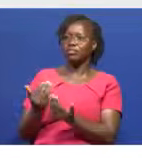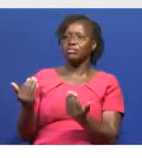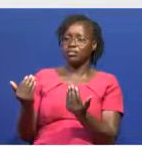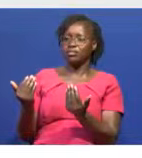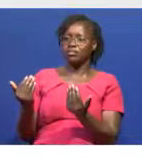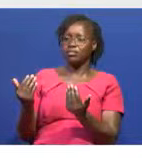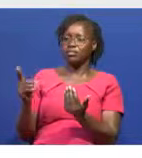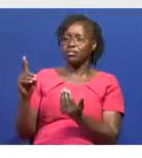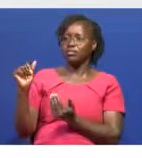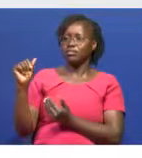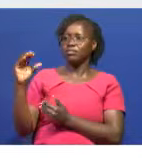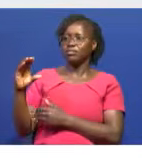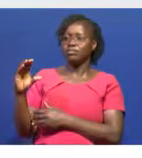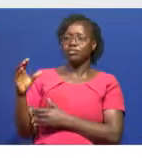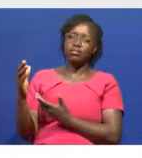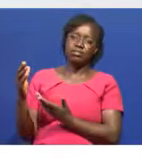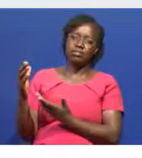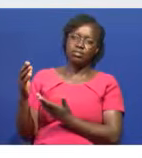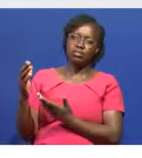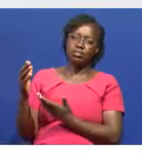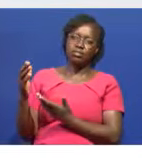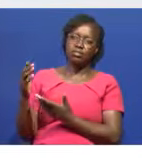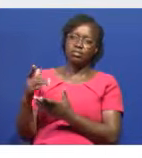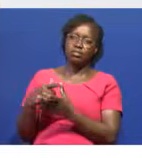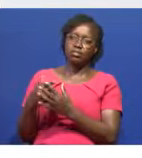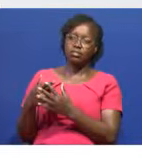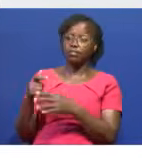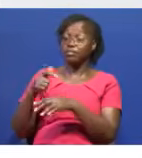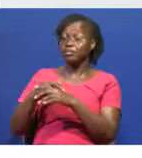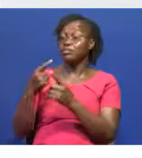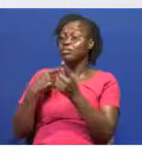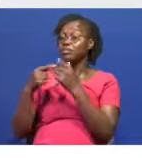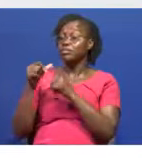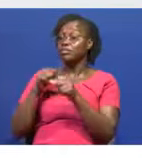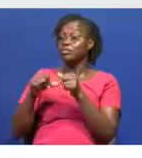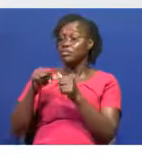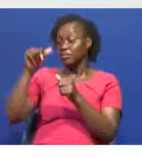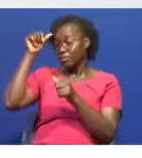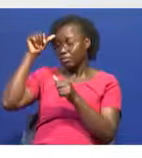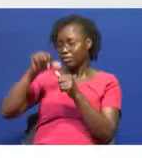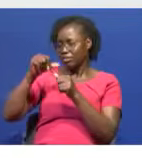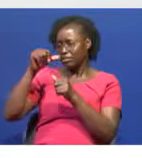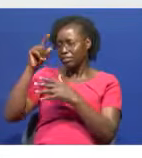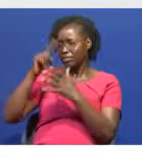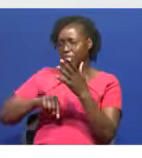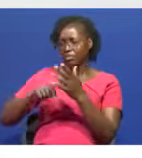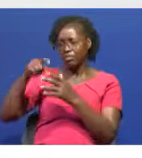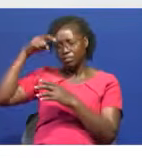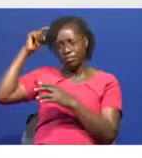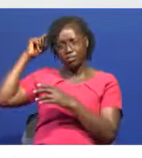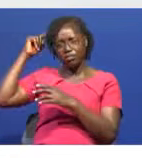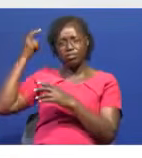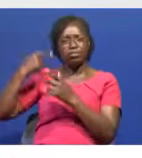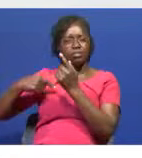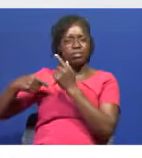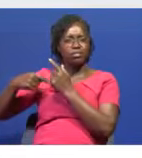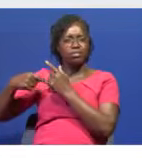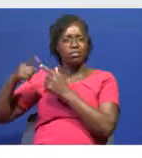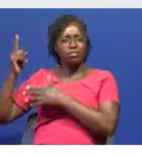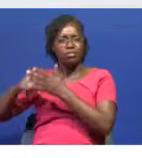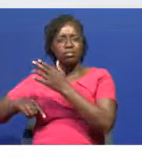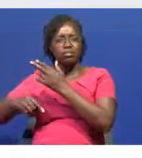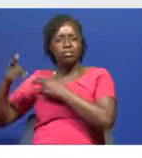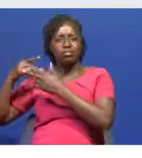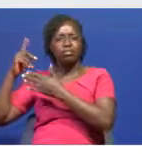of African child. And when you talk about this day, you want to remember why. What's the origin? What's the history and the significance